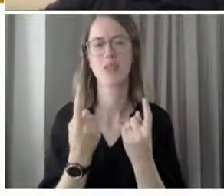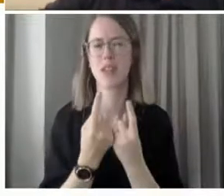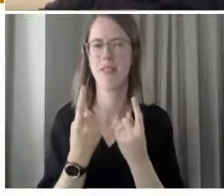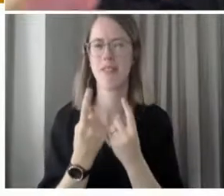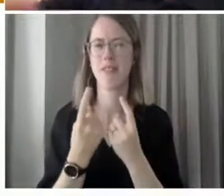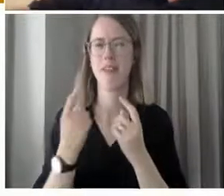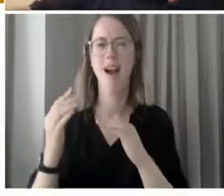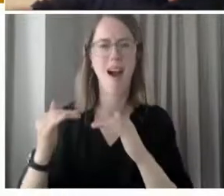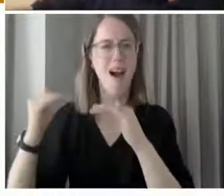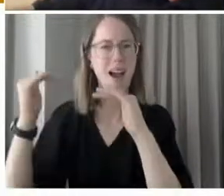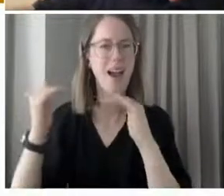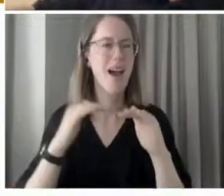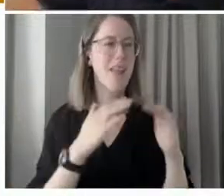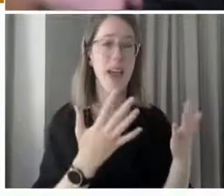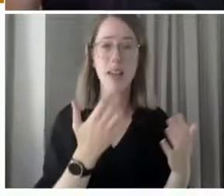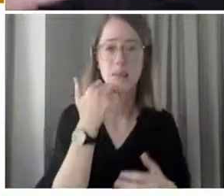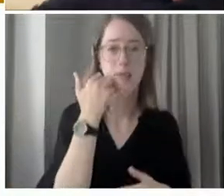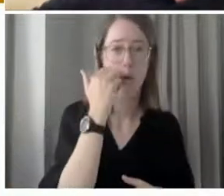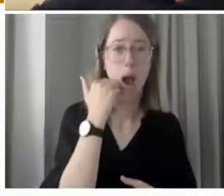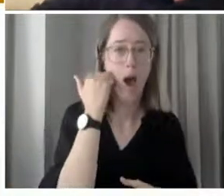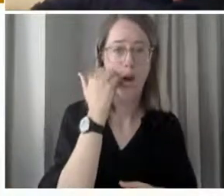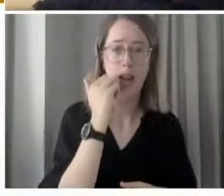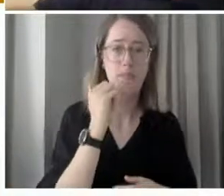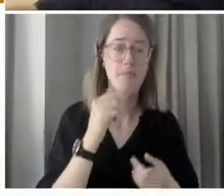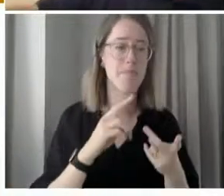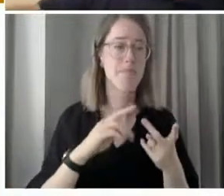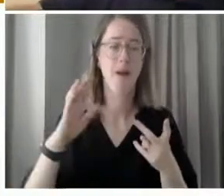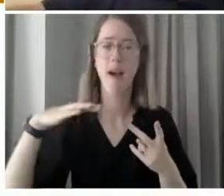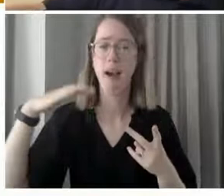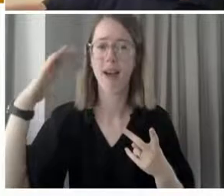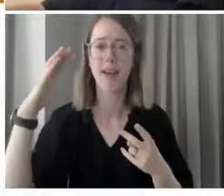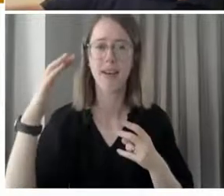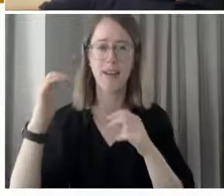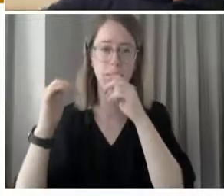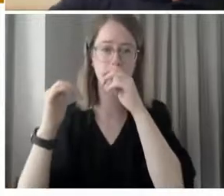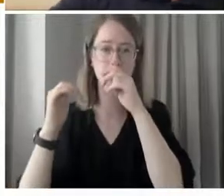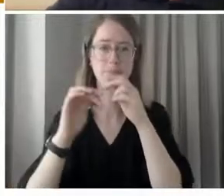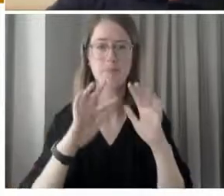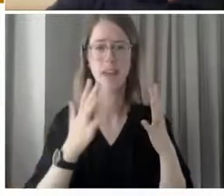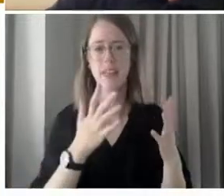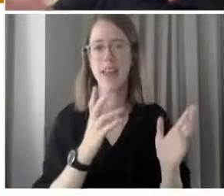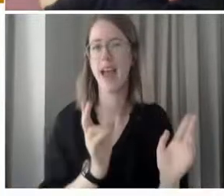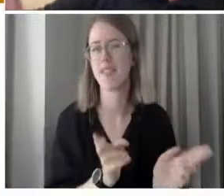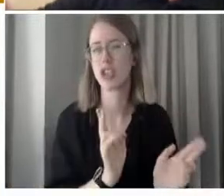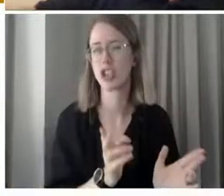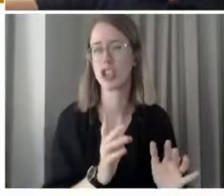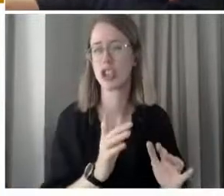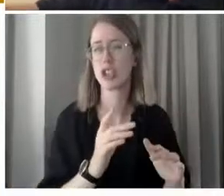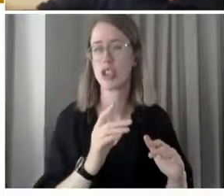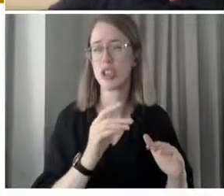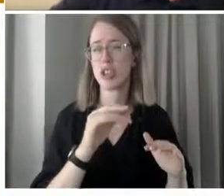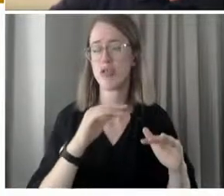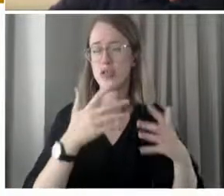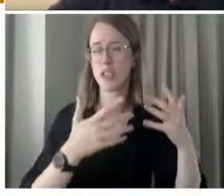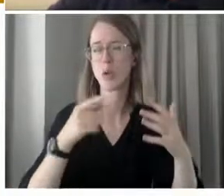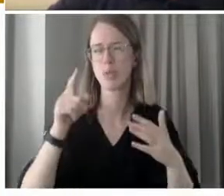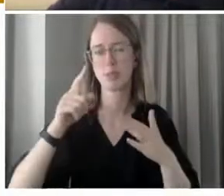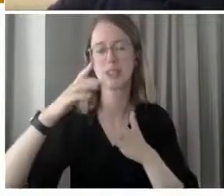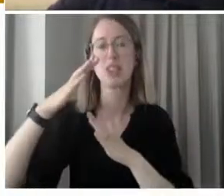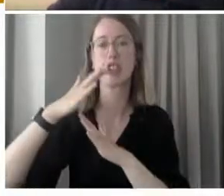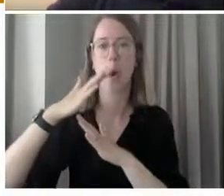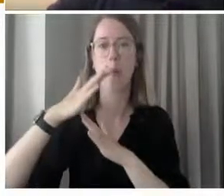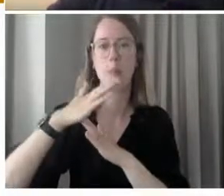the Maori results. It's higher than the average. So this is like, this comes out top.